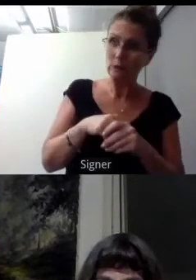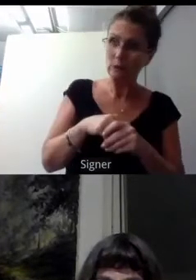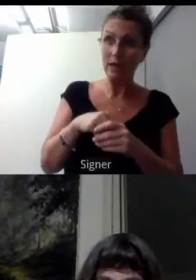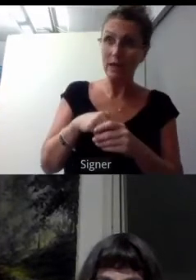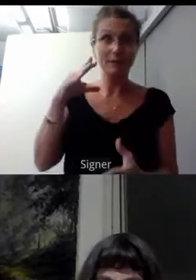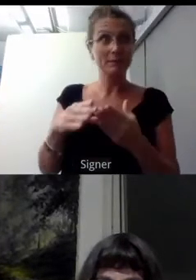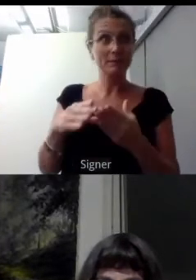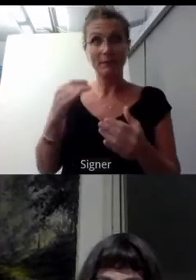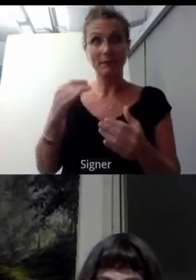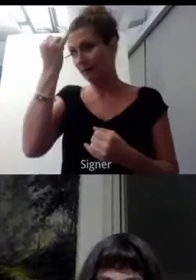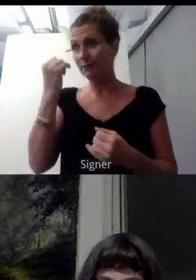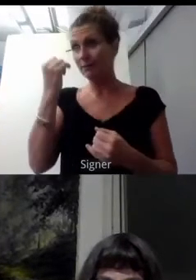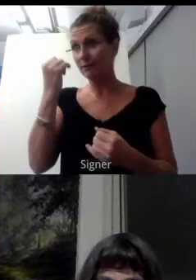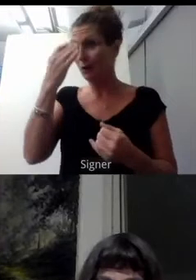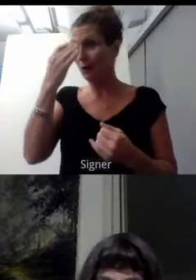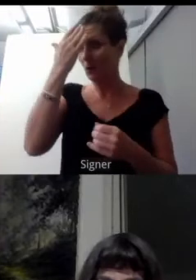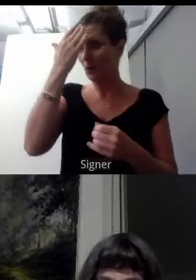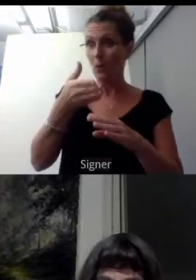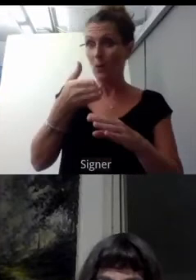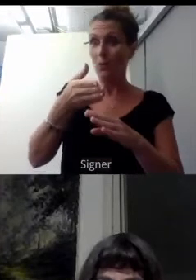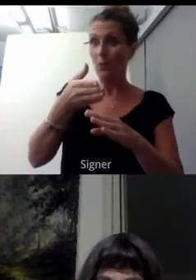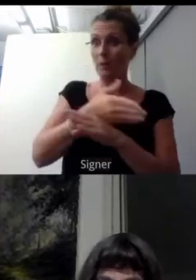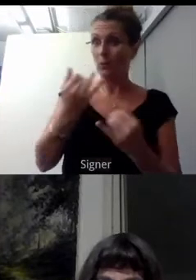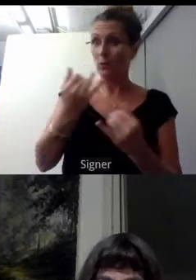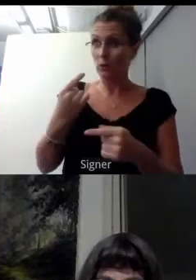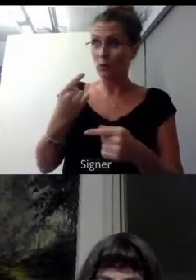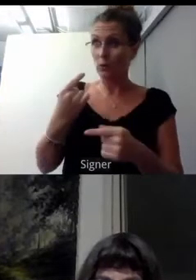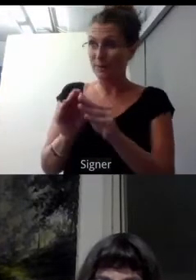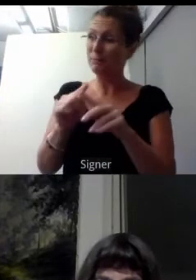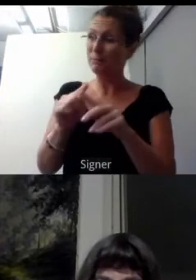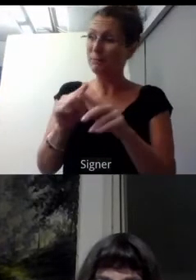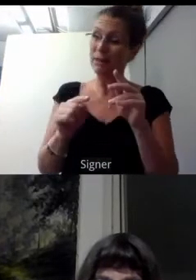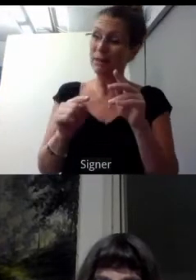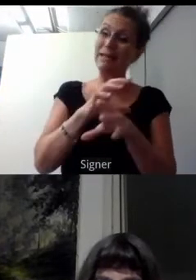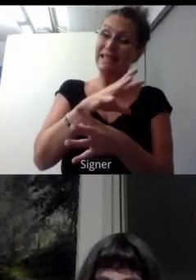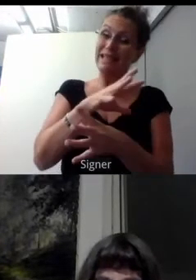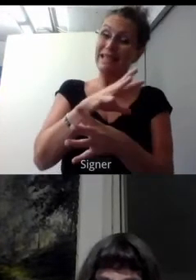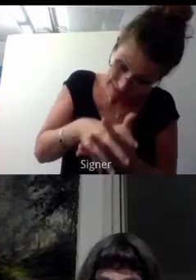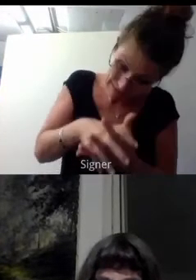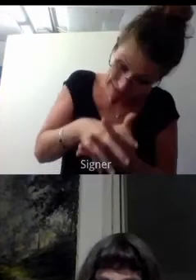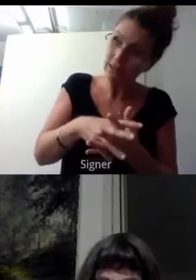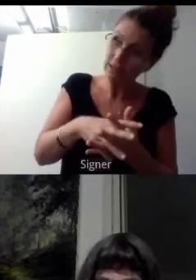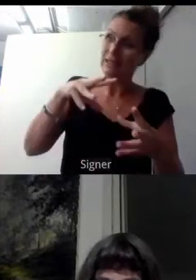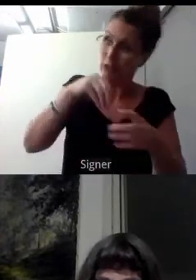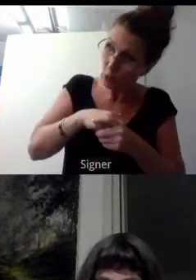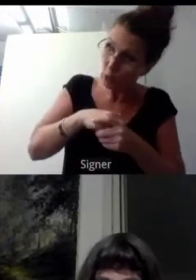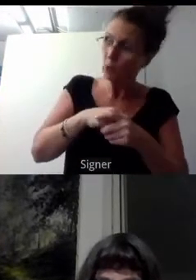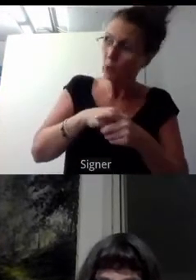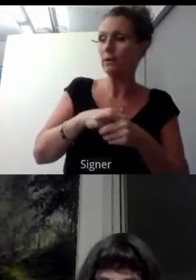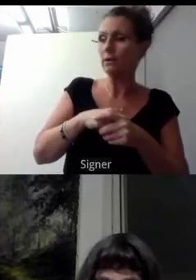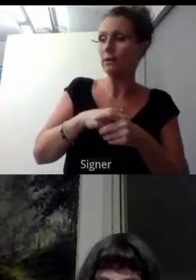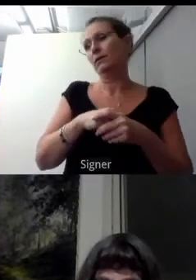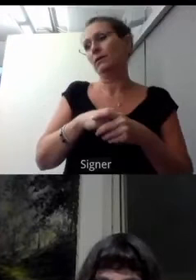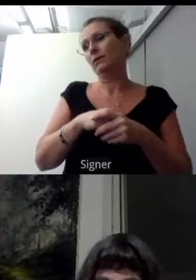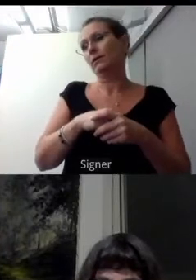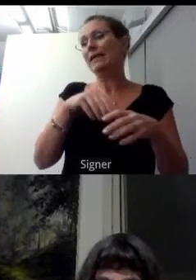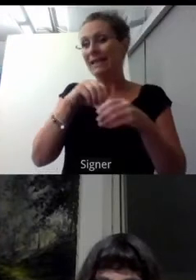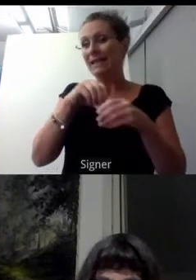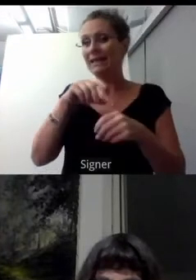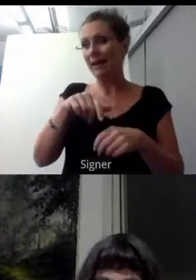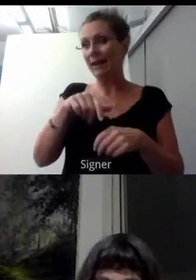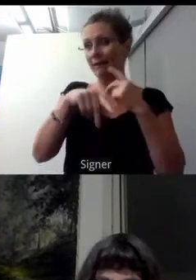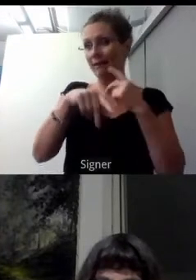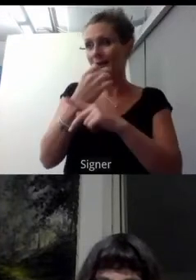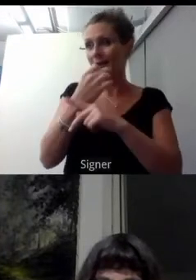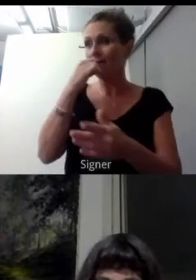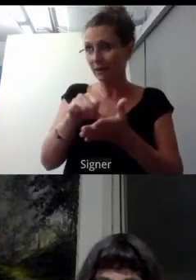the legislation a requirement that mandate letters include accessibility directions, not just for the